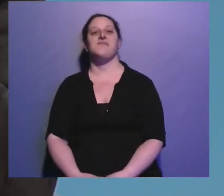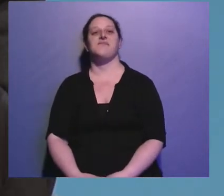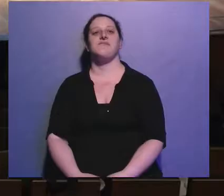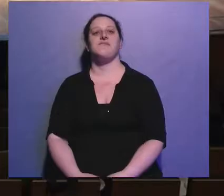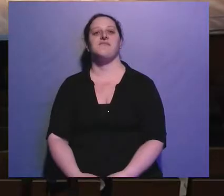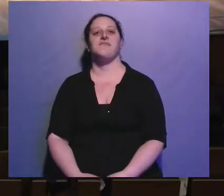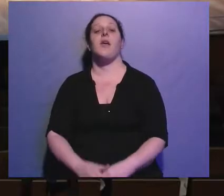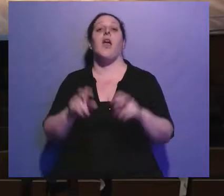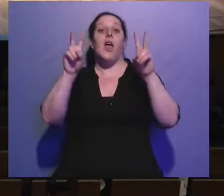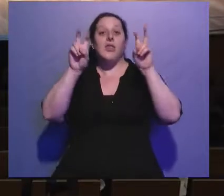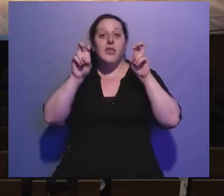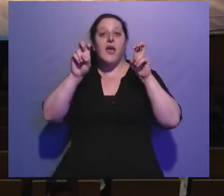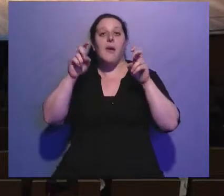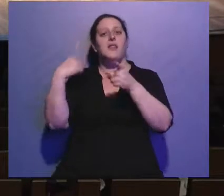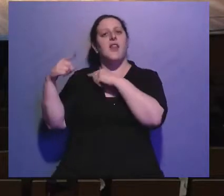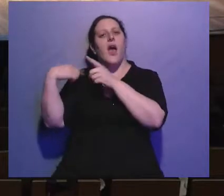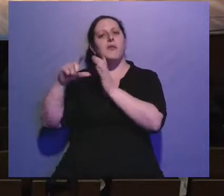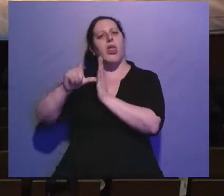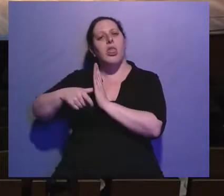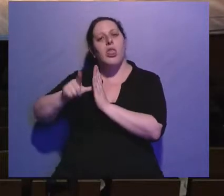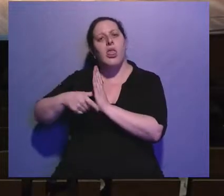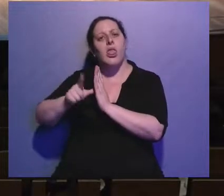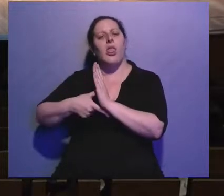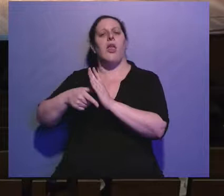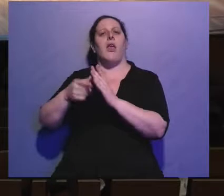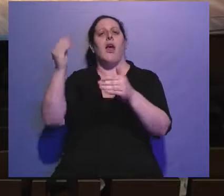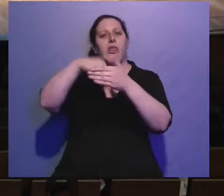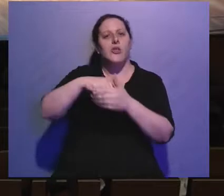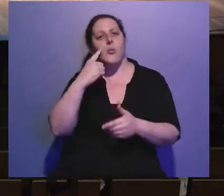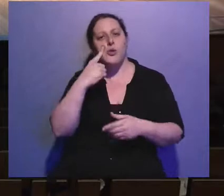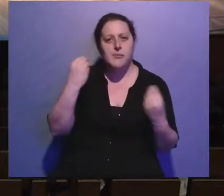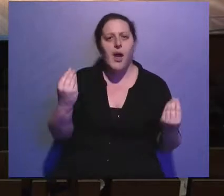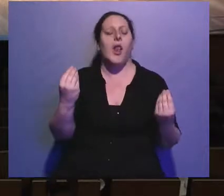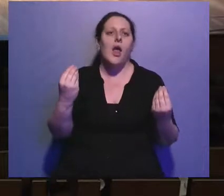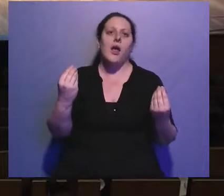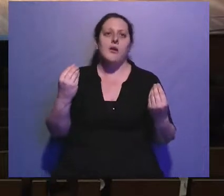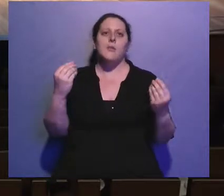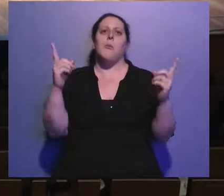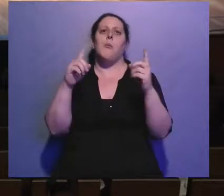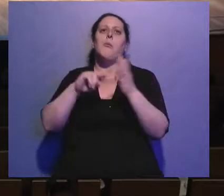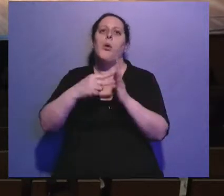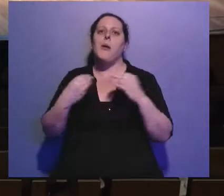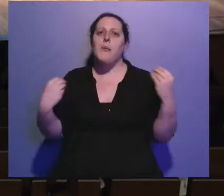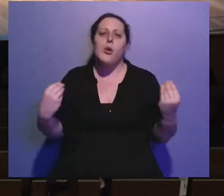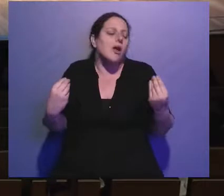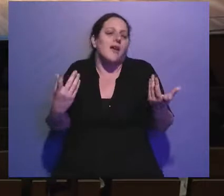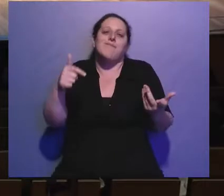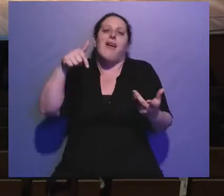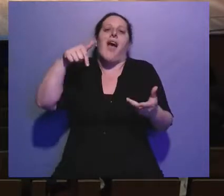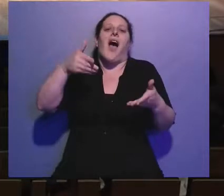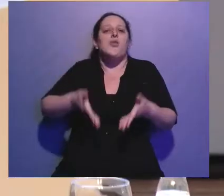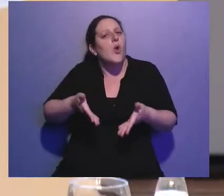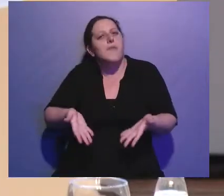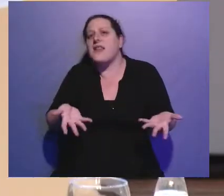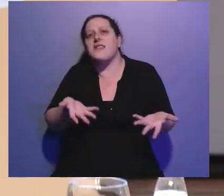is amplified by the fact that cities currently aren't structured in a way to be free-flowing